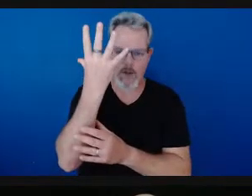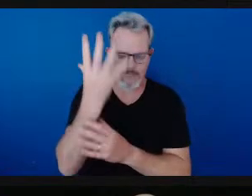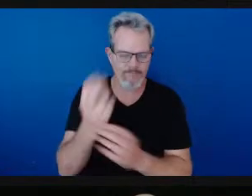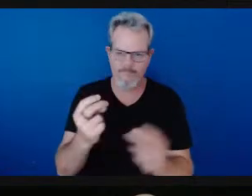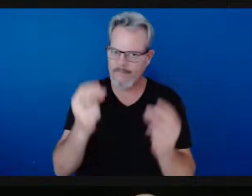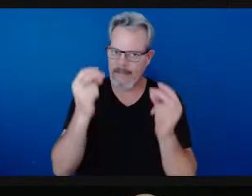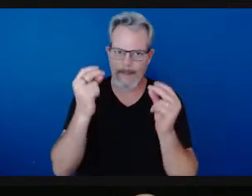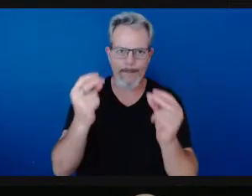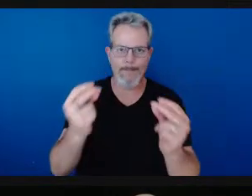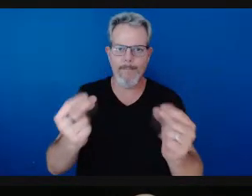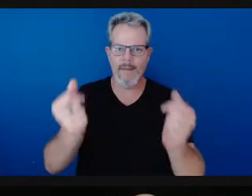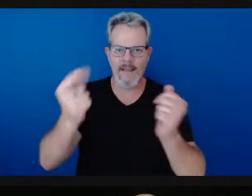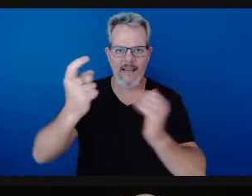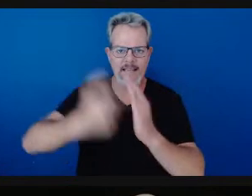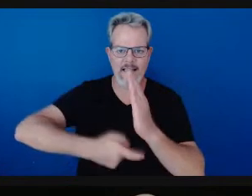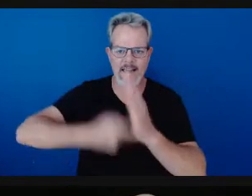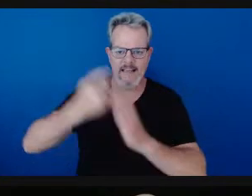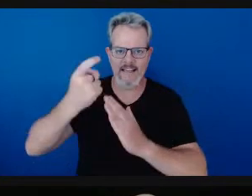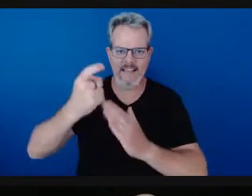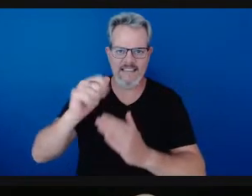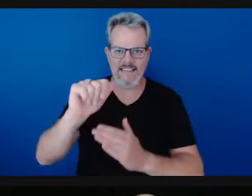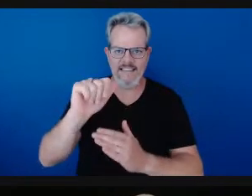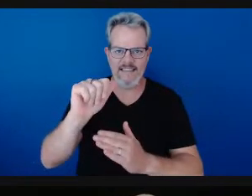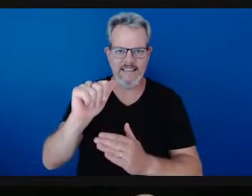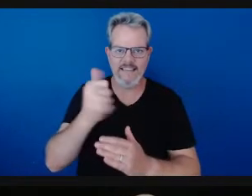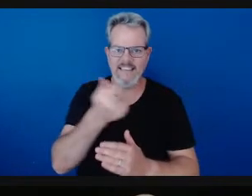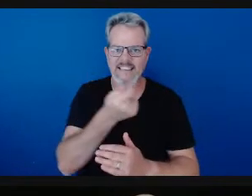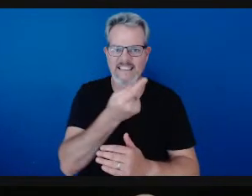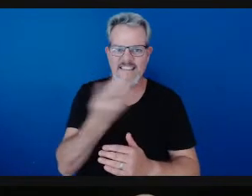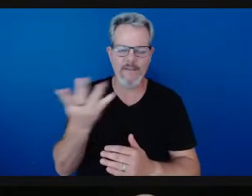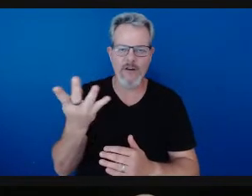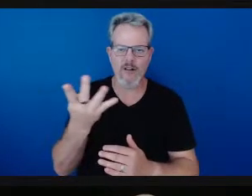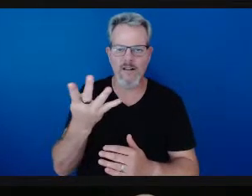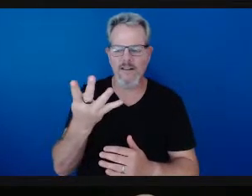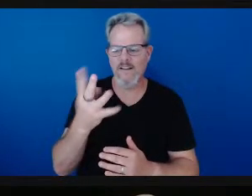immediately several tens of meters high, it appears.